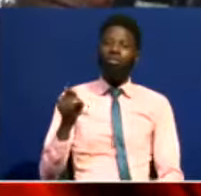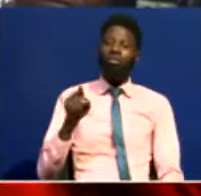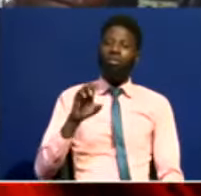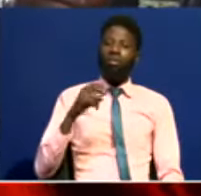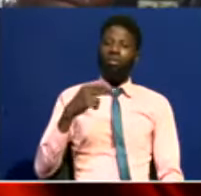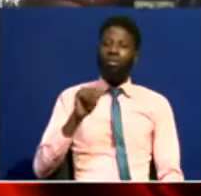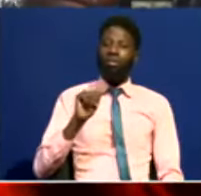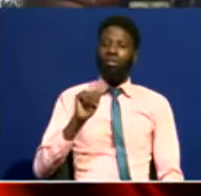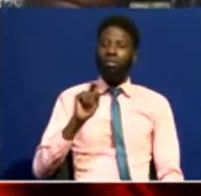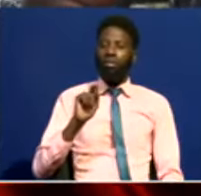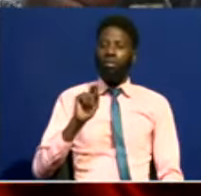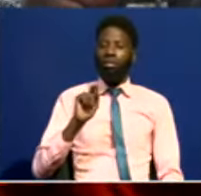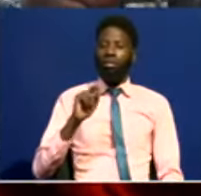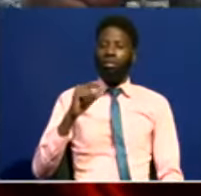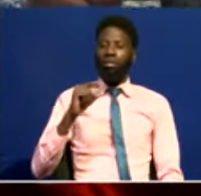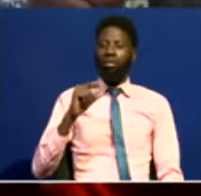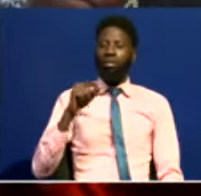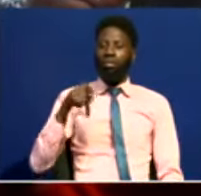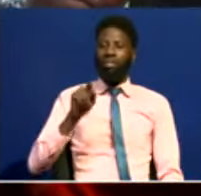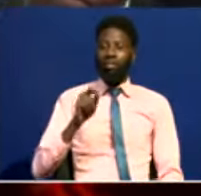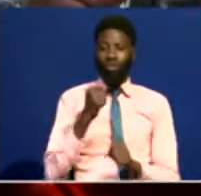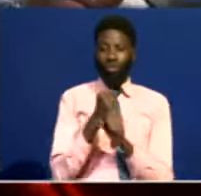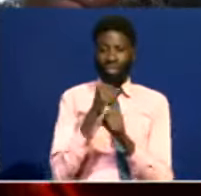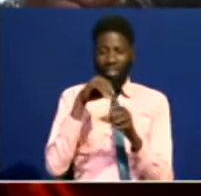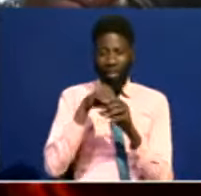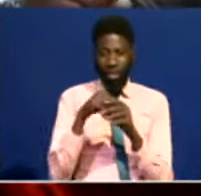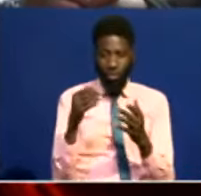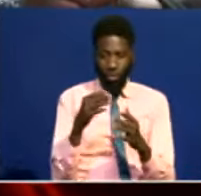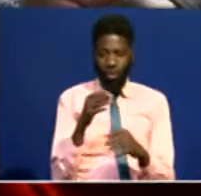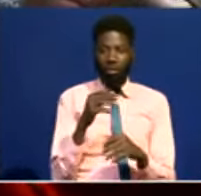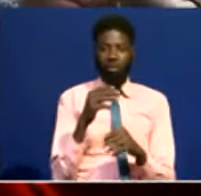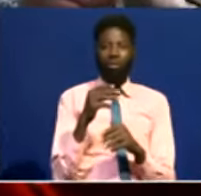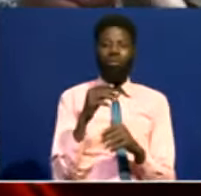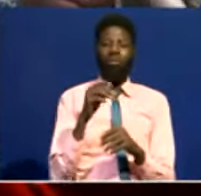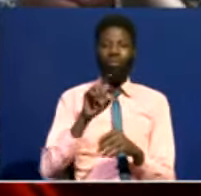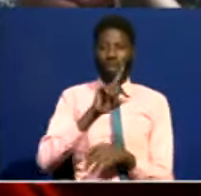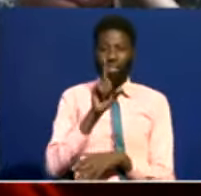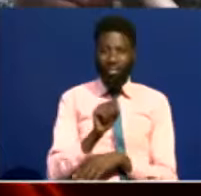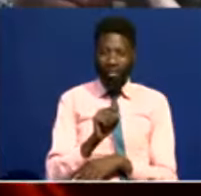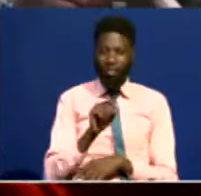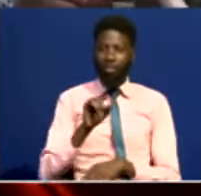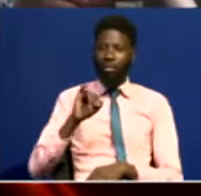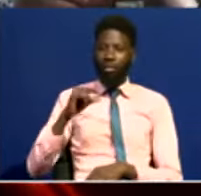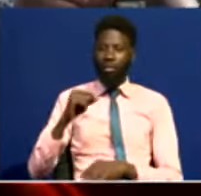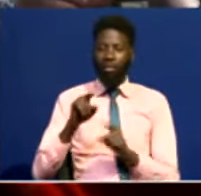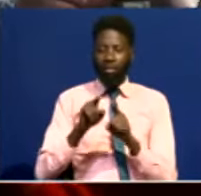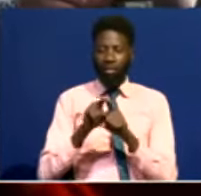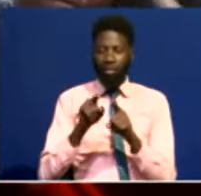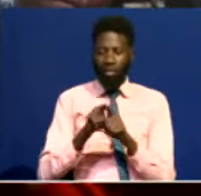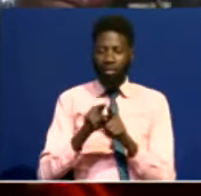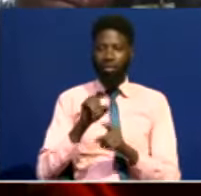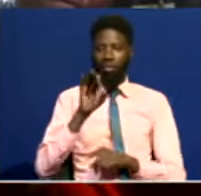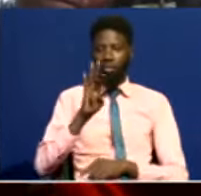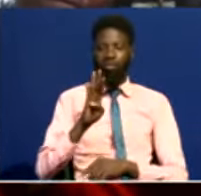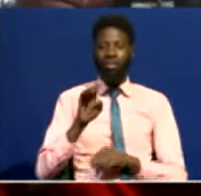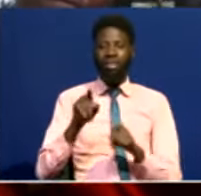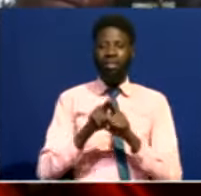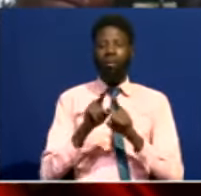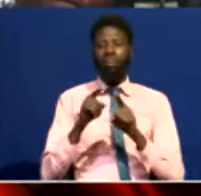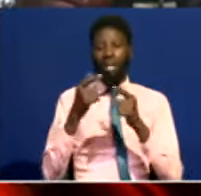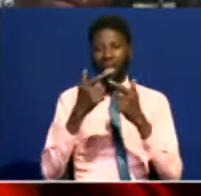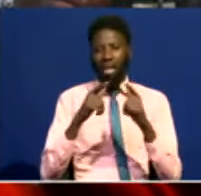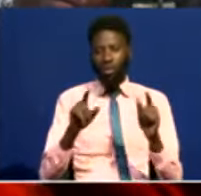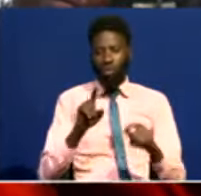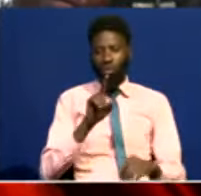modified it so it works on WhatsApp, Instagram, and Facebook Messenger. And it also speaks 105 languages.